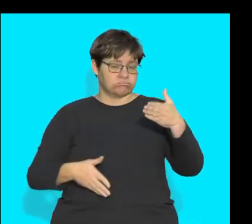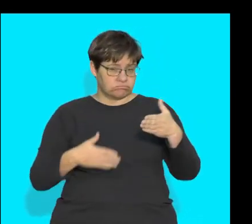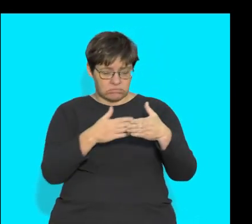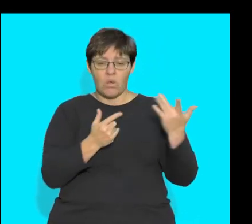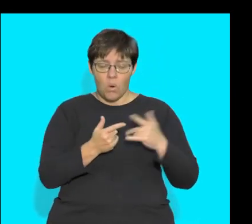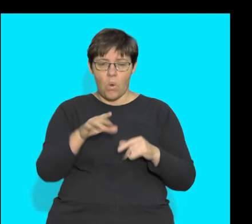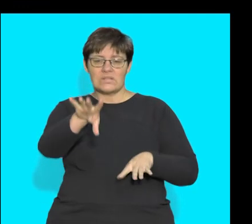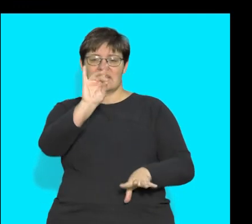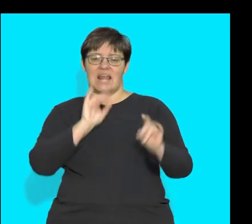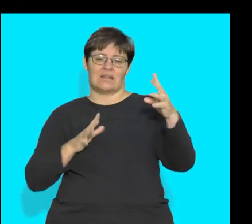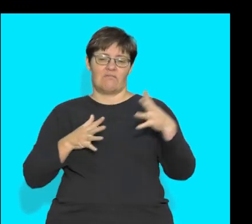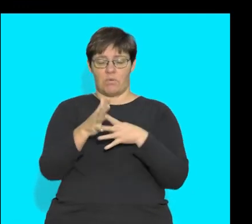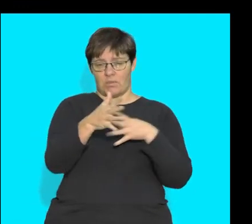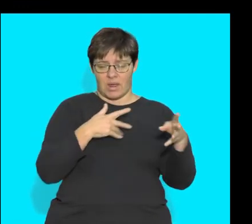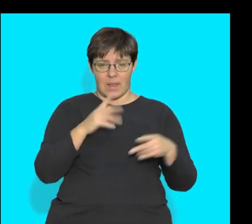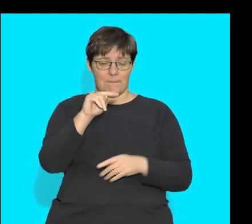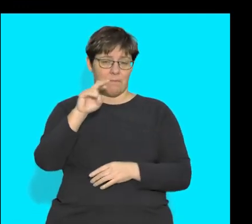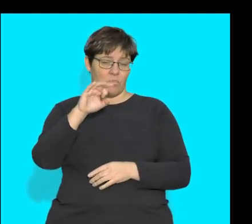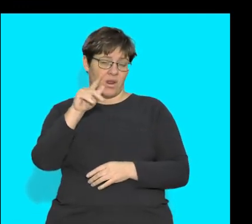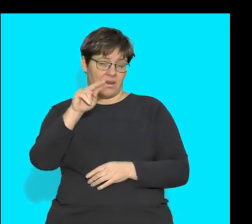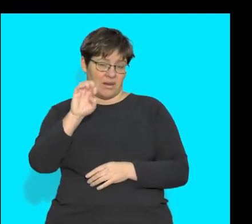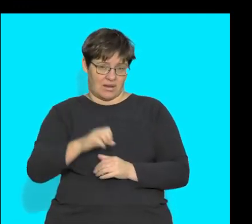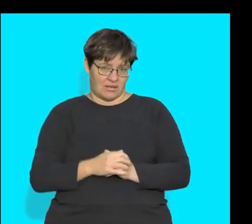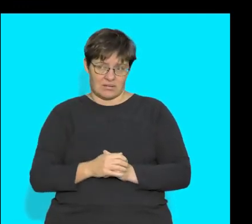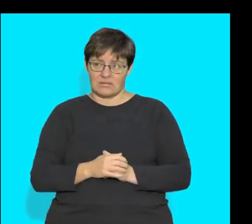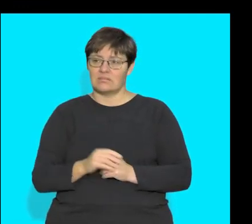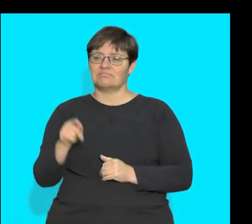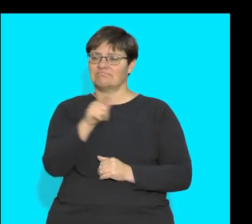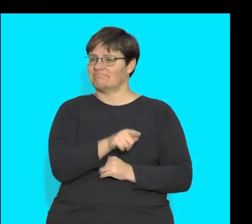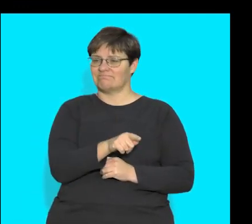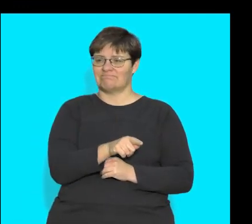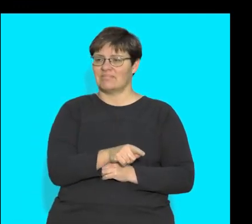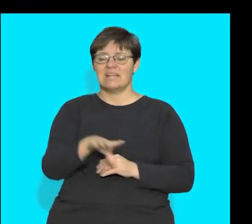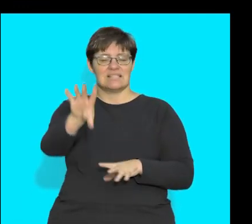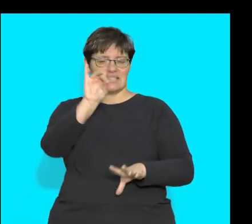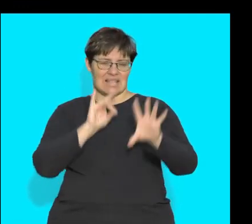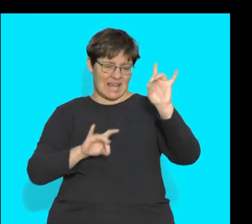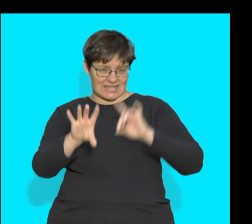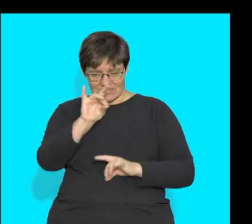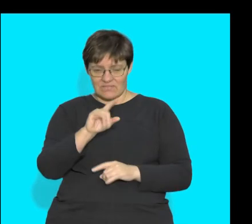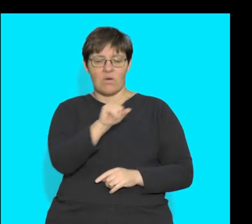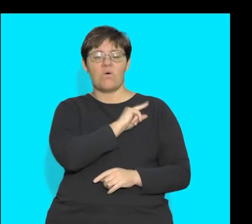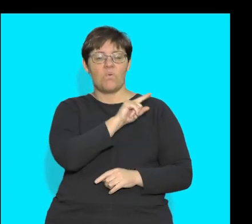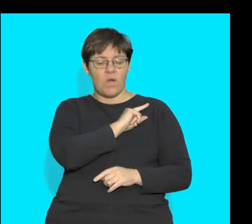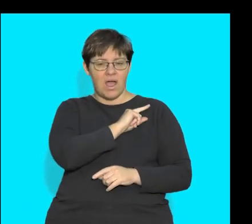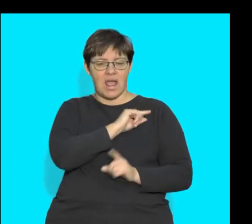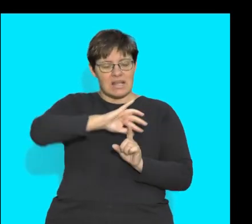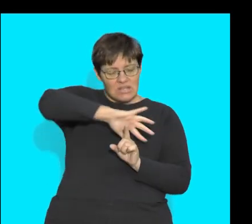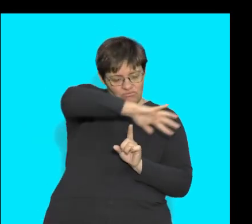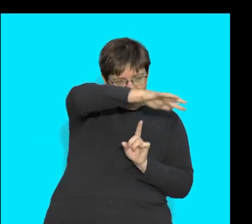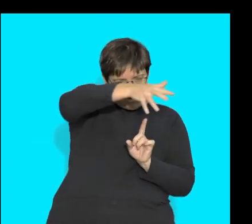impermeable, or selectively permeable membrane. Guys, it's this, and the Y is because it